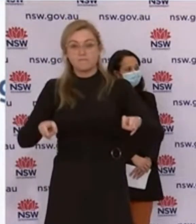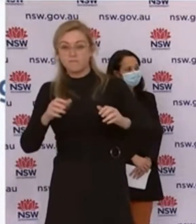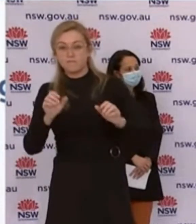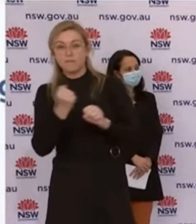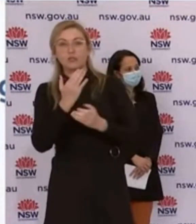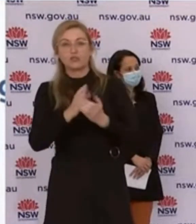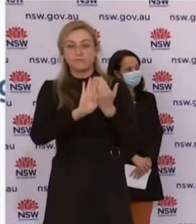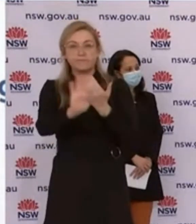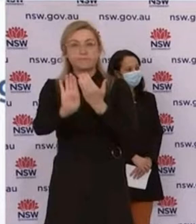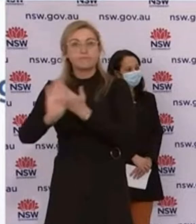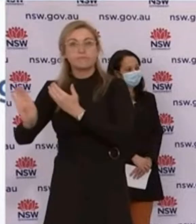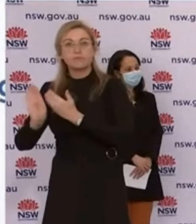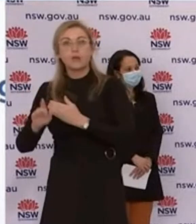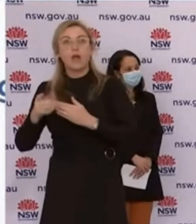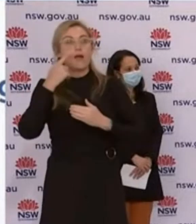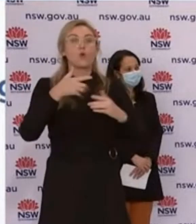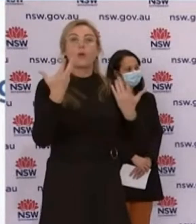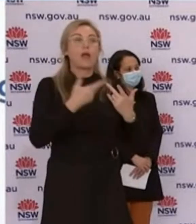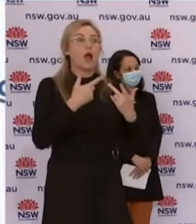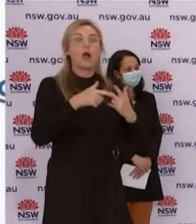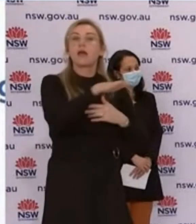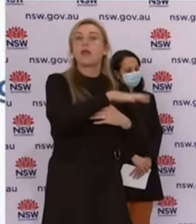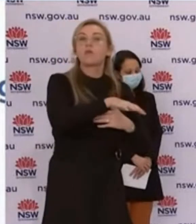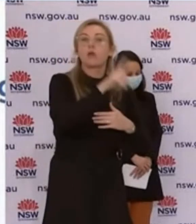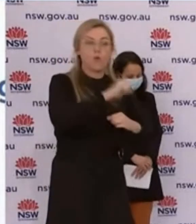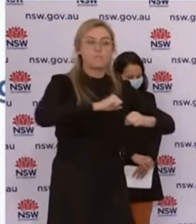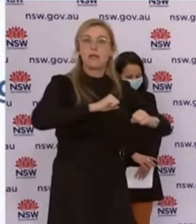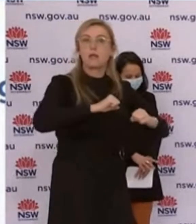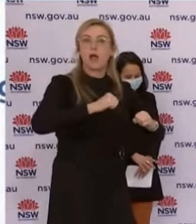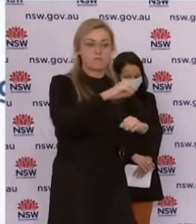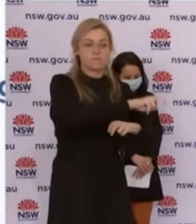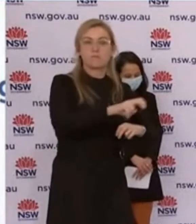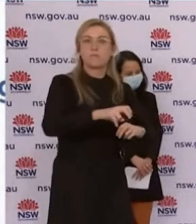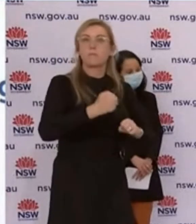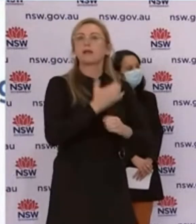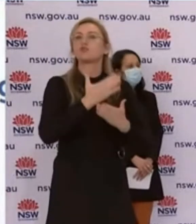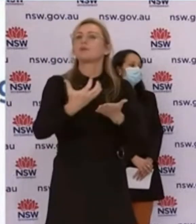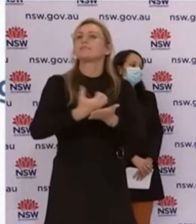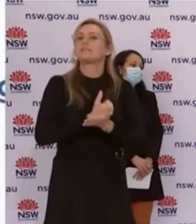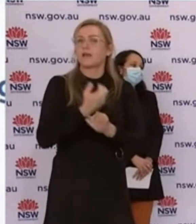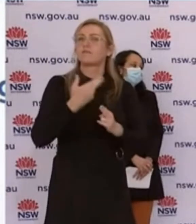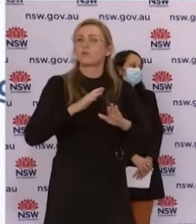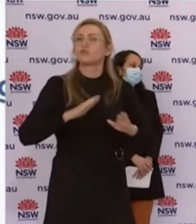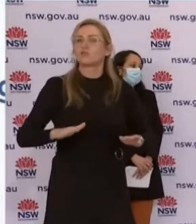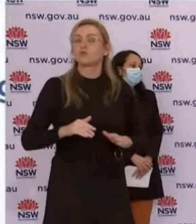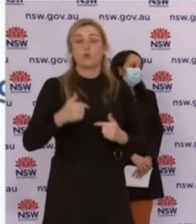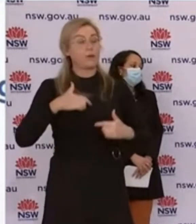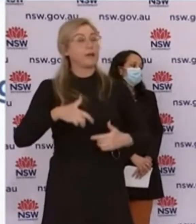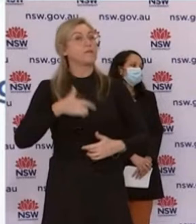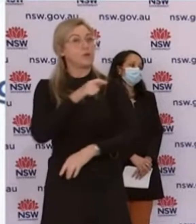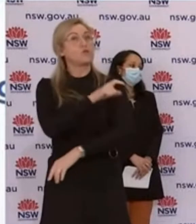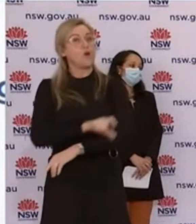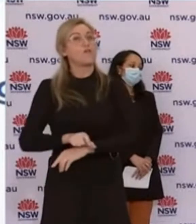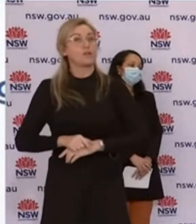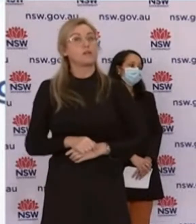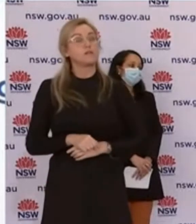venues. A lot of this work, again, was done by our school communities last year in preparation for a COVID-safe exam setting. So we feel confident with